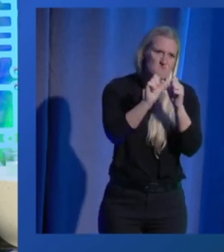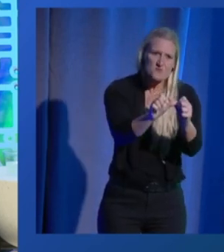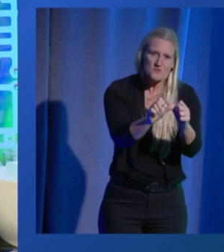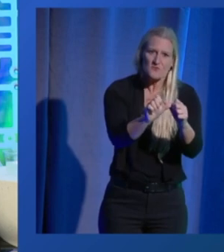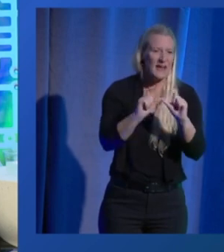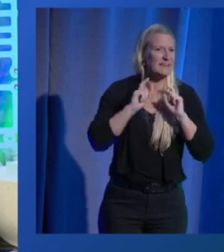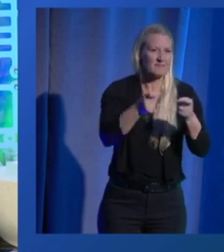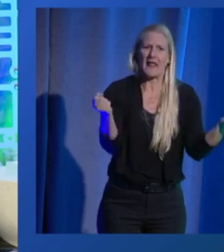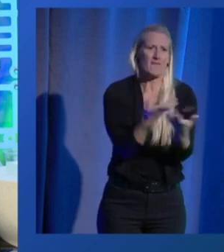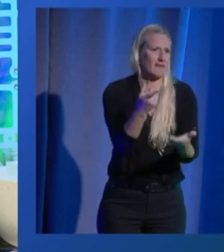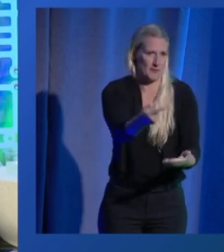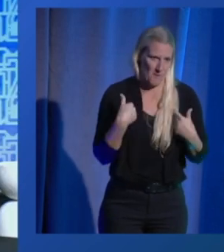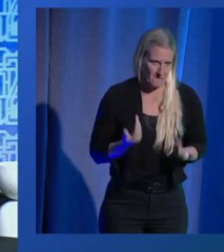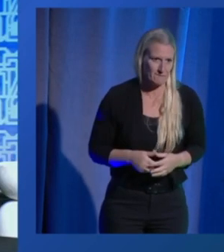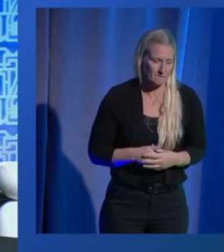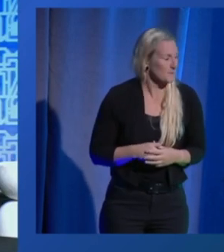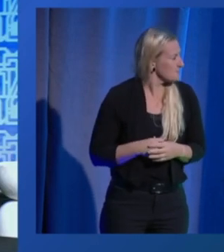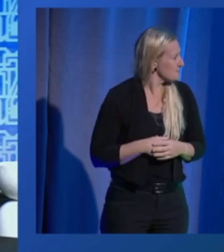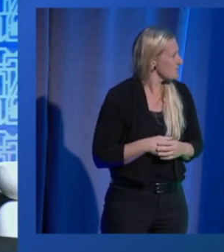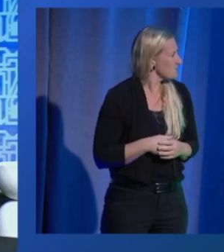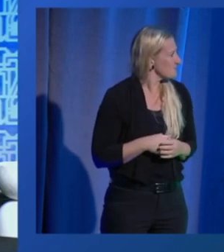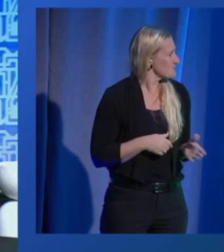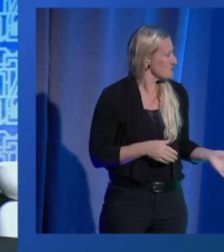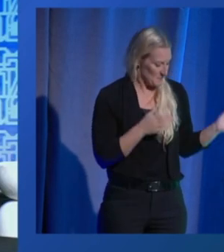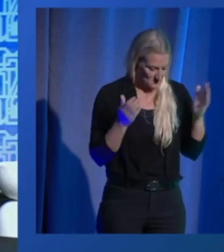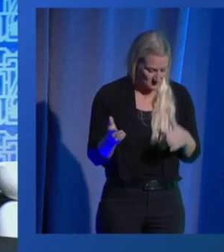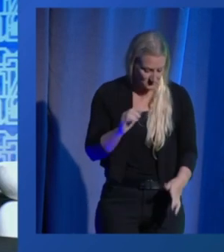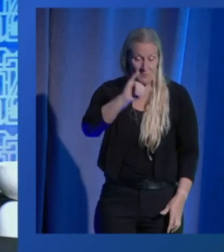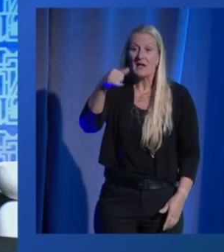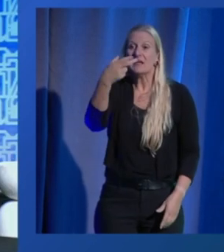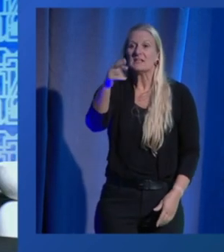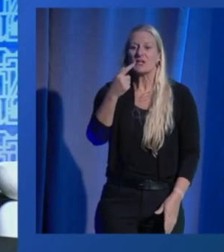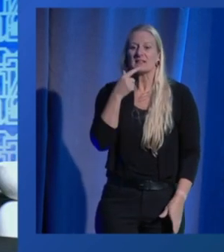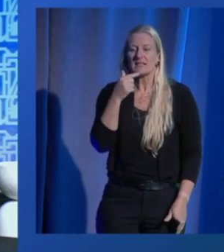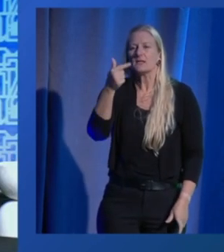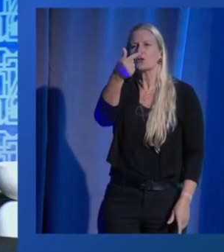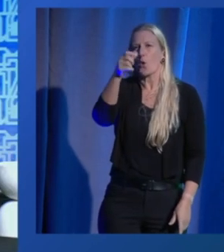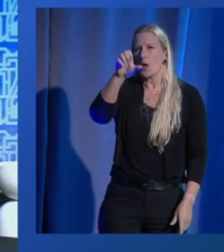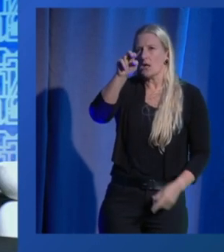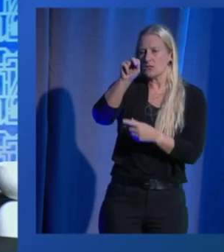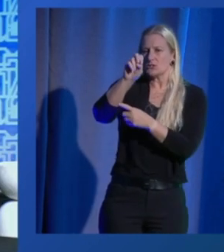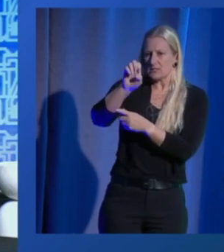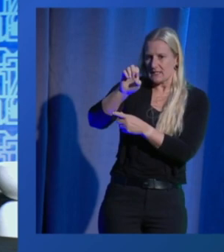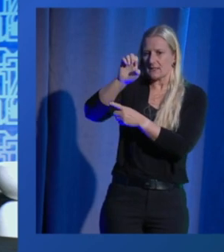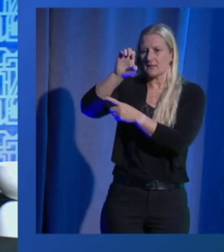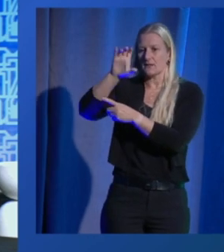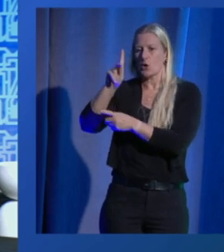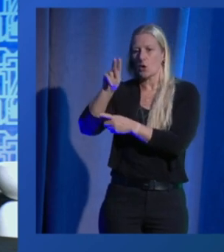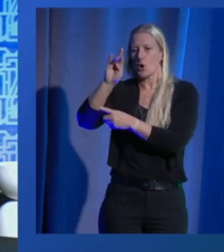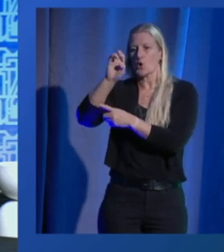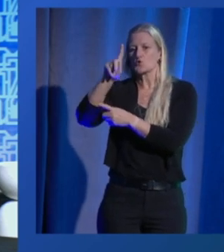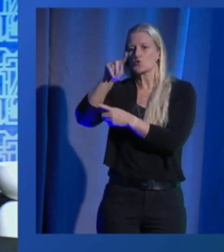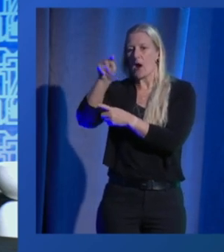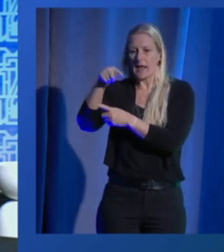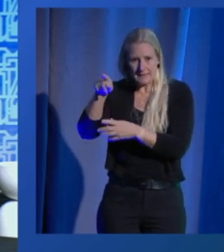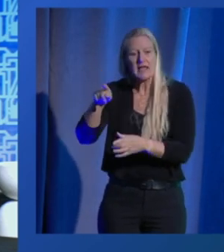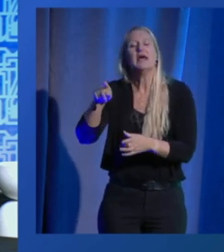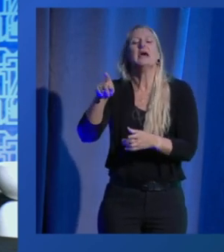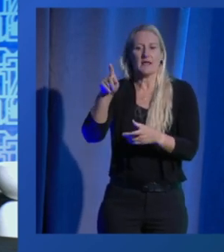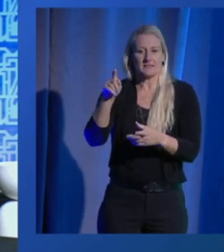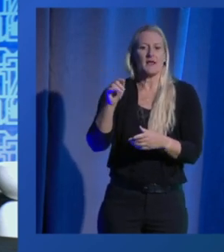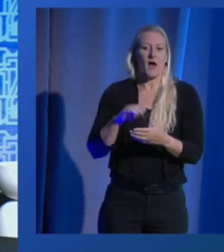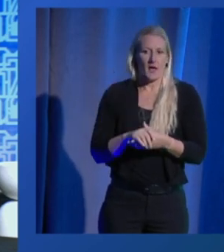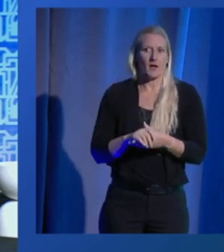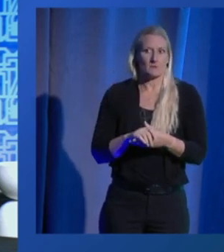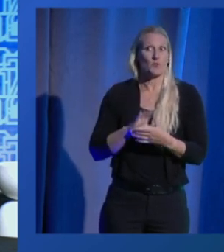can rely on the internet research I did earlier today I believe Jean CR is a graduate of St Louis University so distinguish alumni it